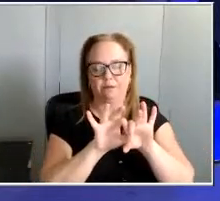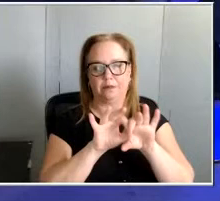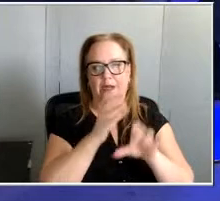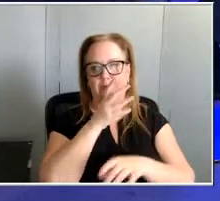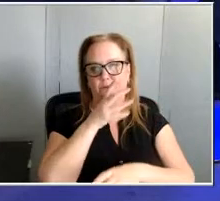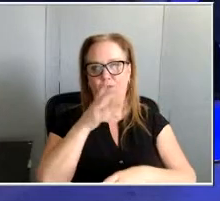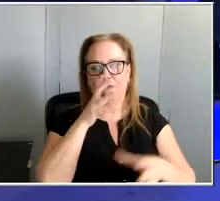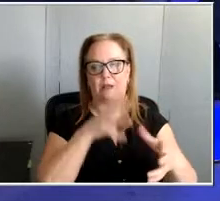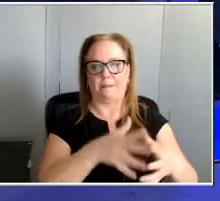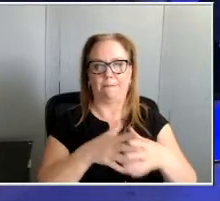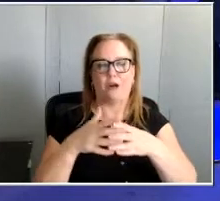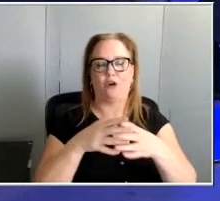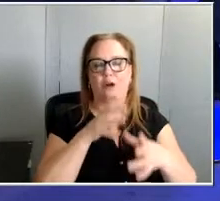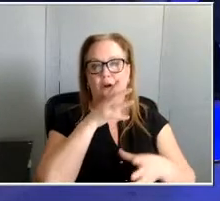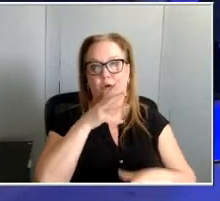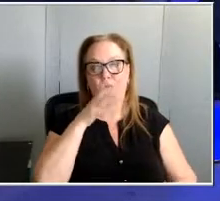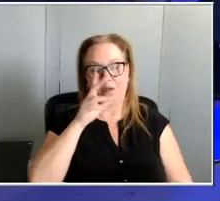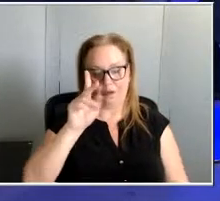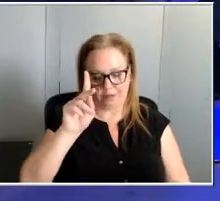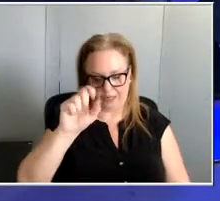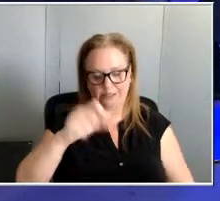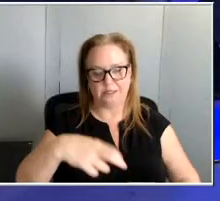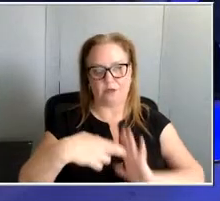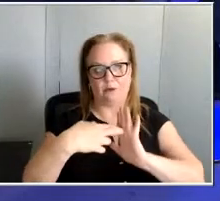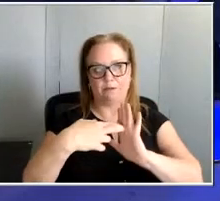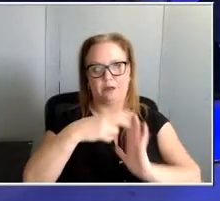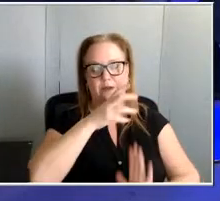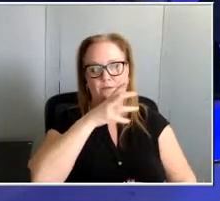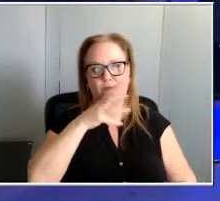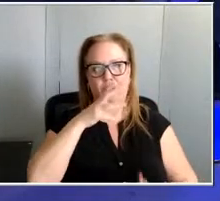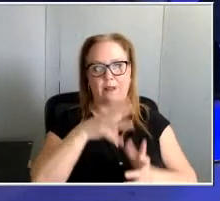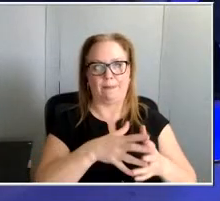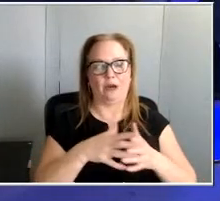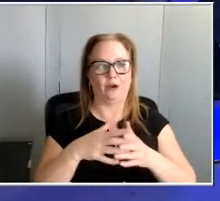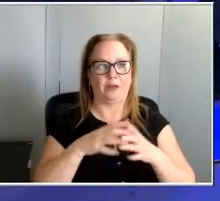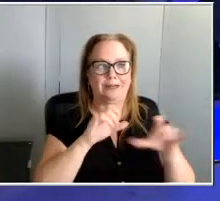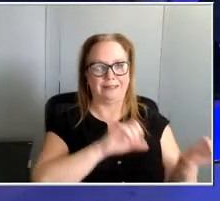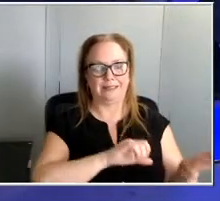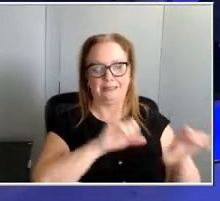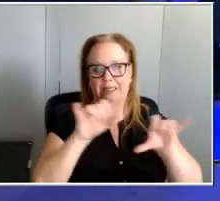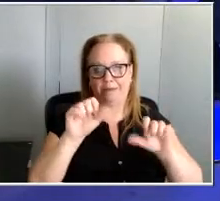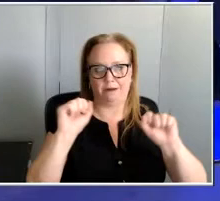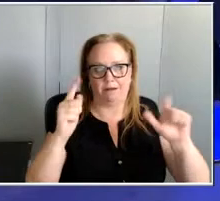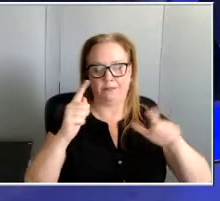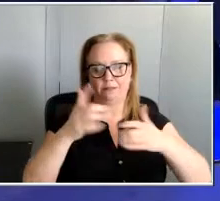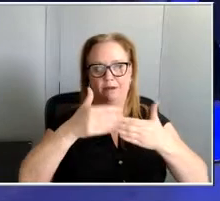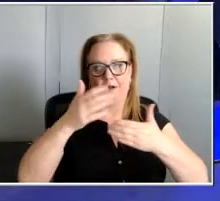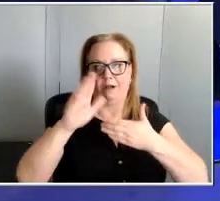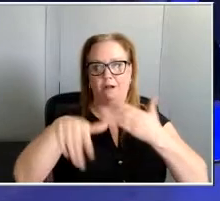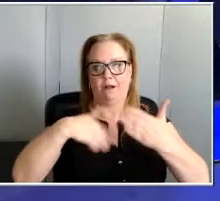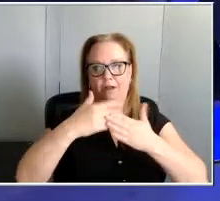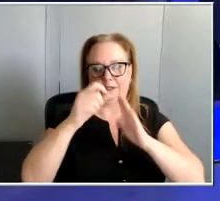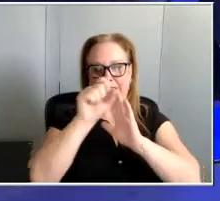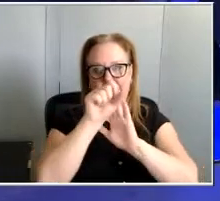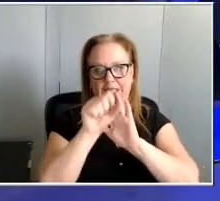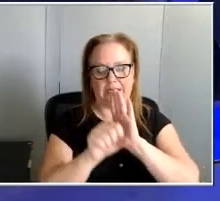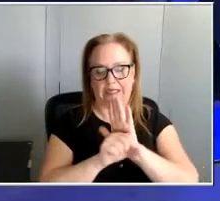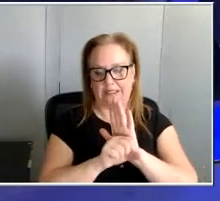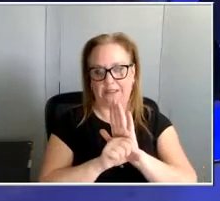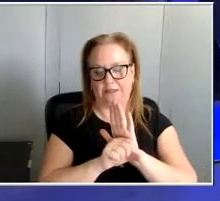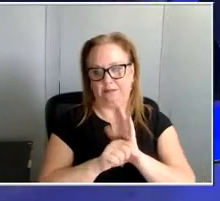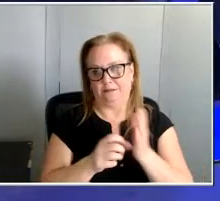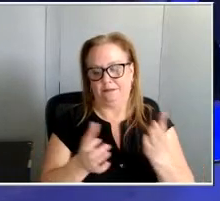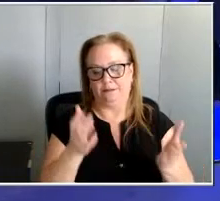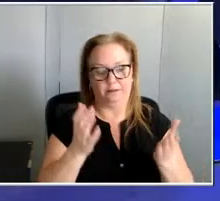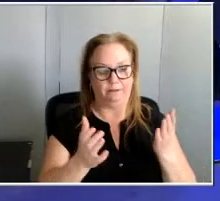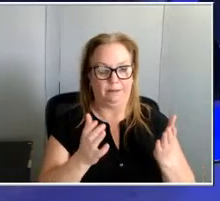America. Rural Kansas is a representation of rural America, and I think it's the same in almost every state, right? This story goes on, unless it's like, a really